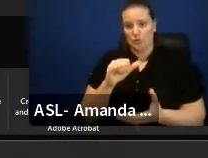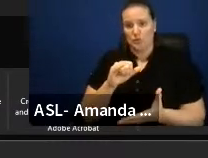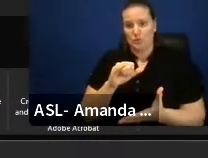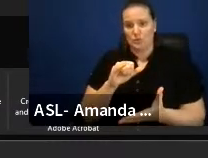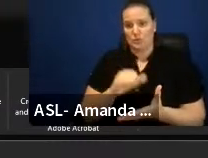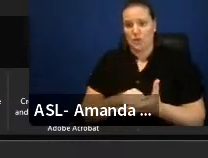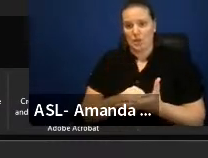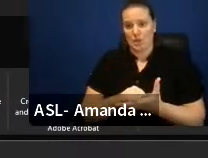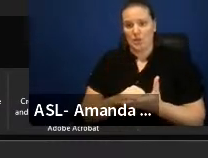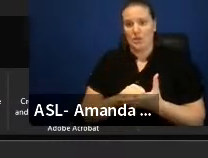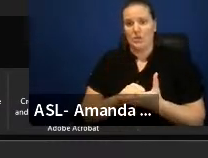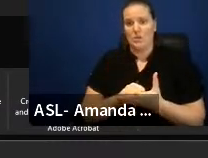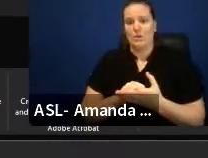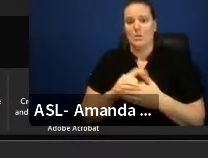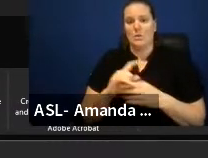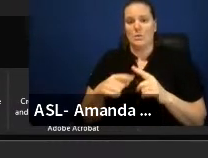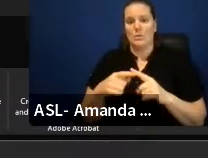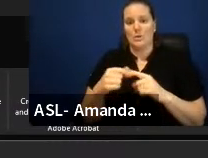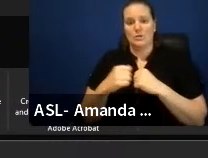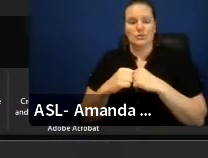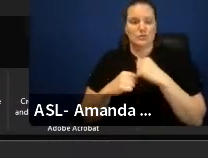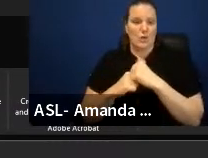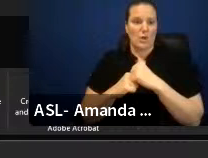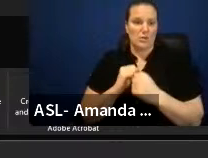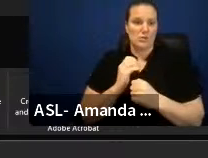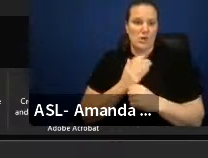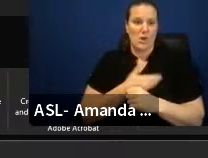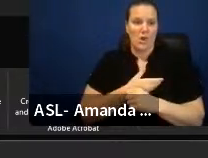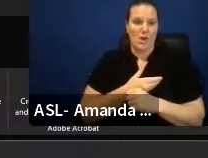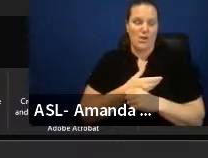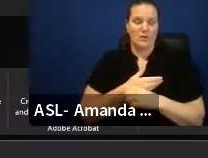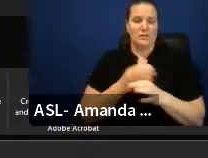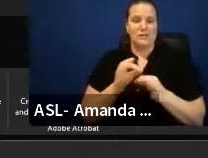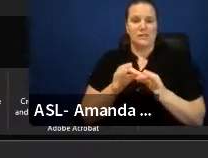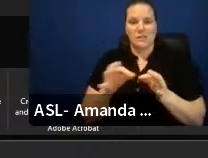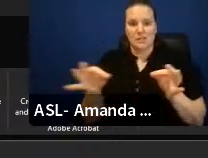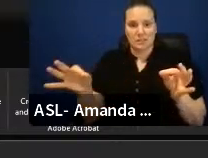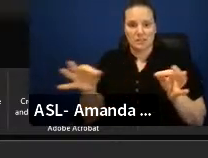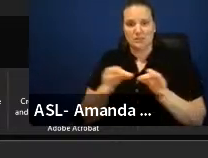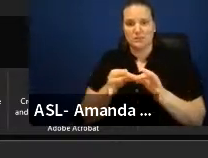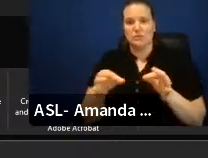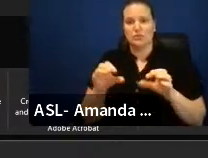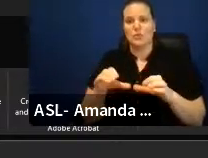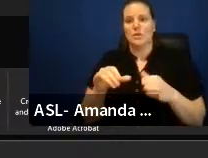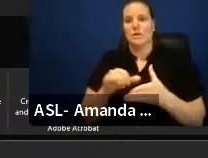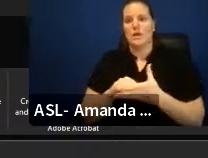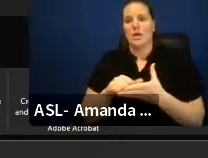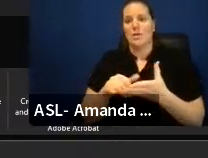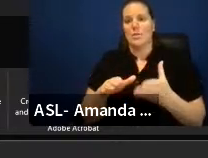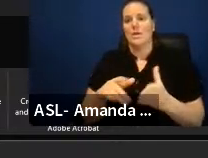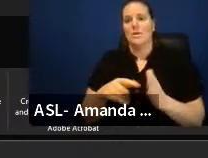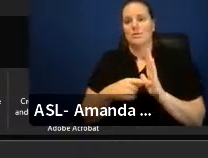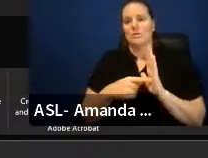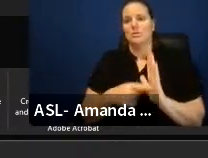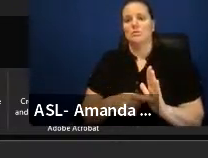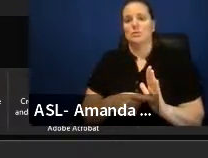as we're constructing our sentences, that we're doing it in a way that really